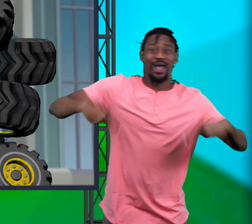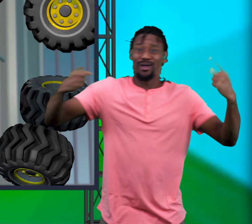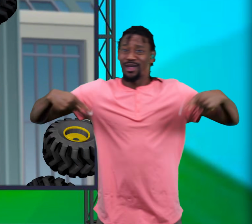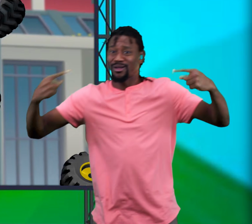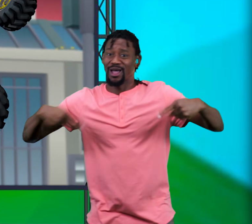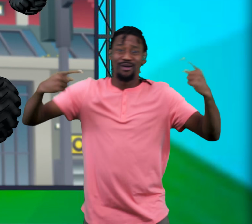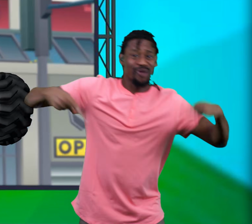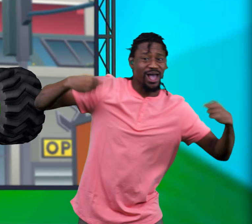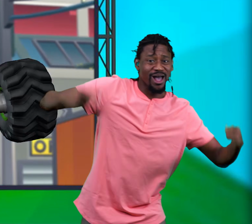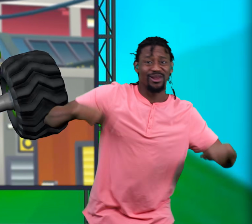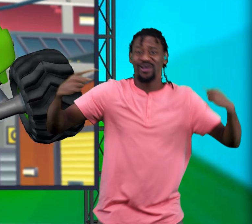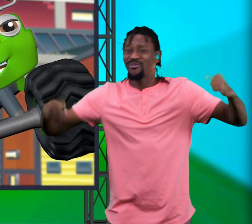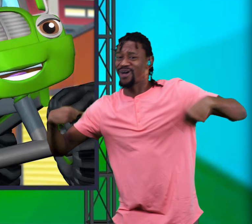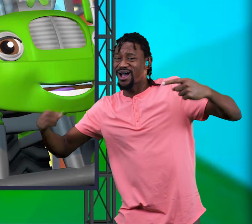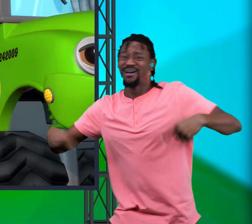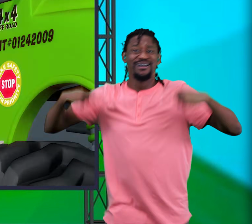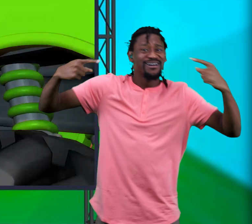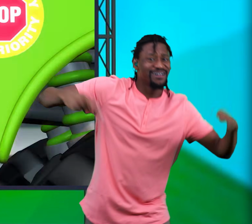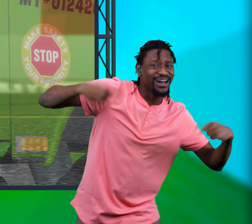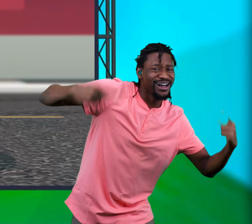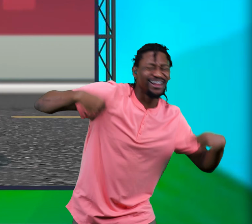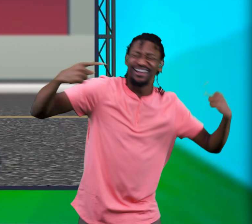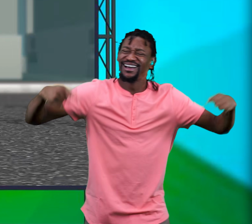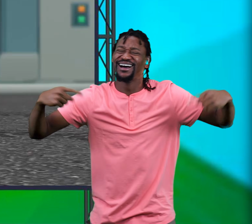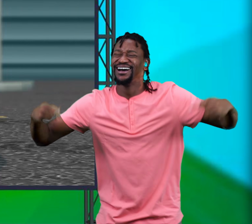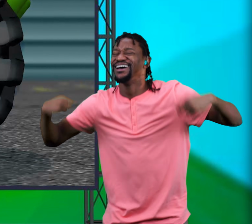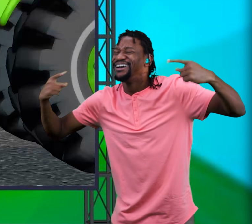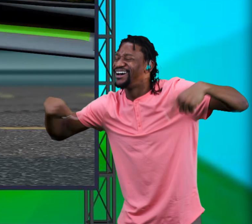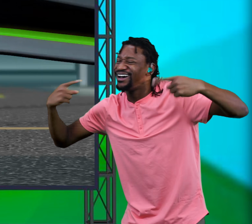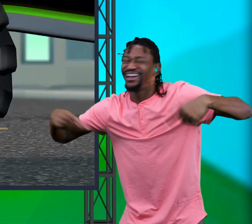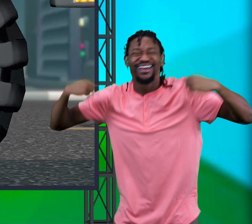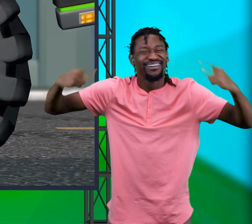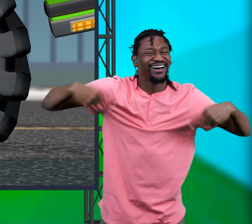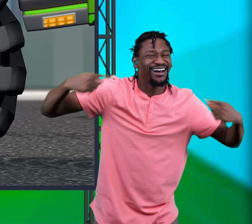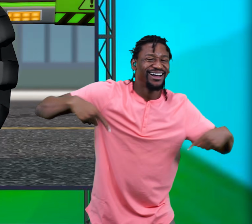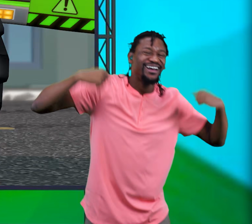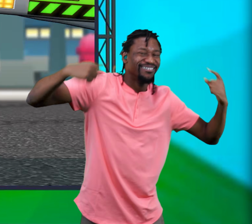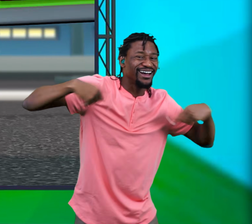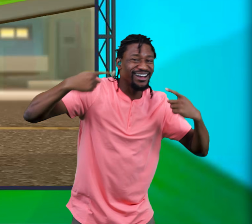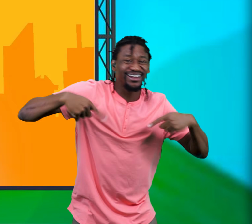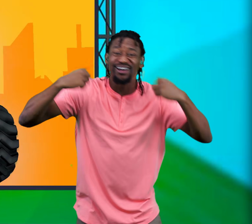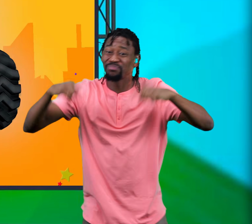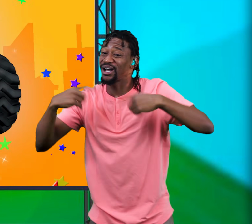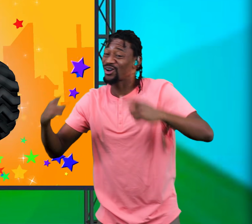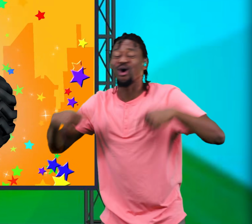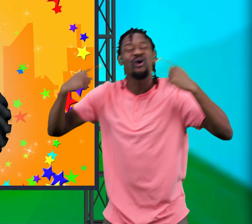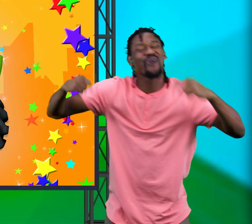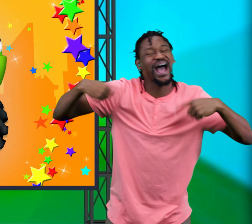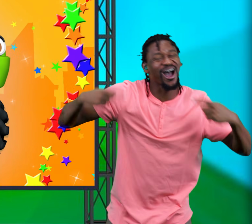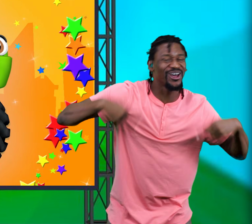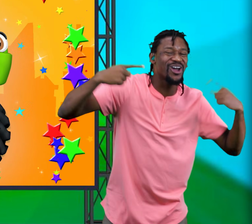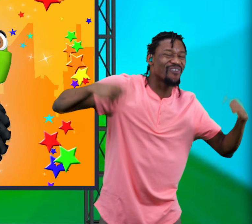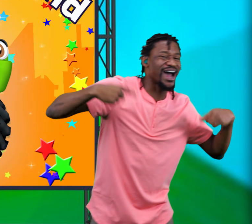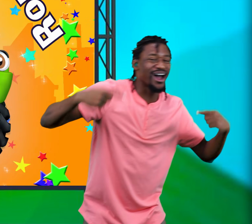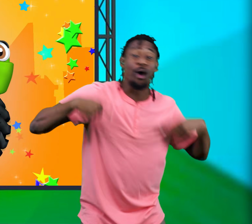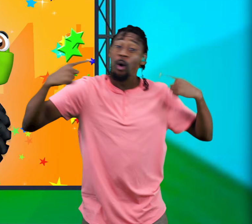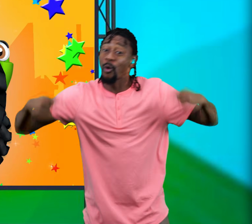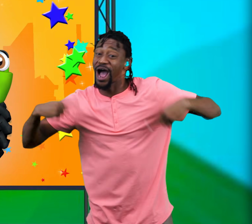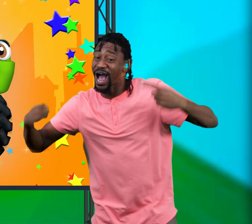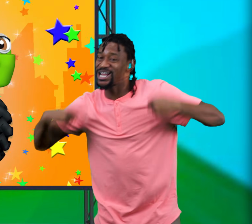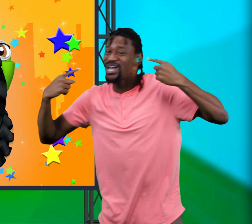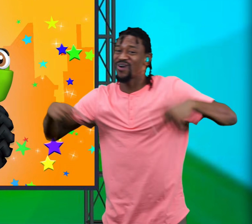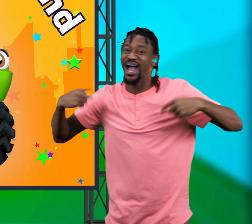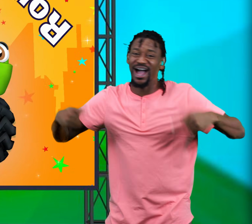The wheels on the bus go round and round, round and round, round and round. The wheels on the bus go round and